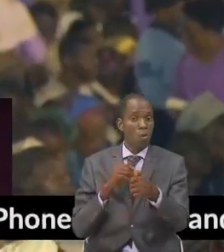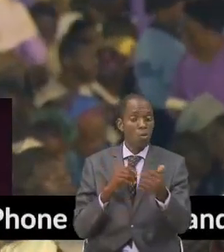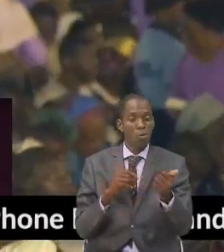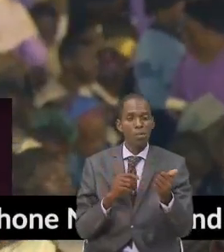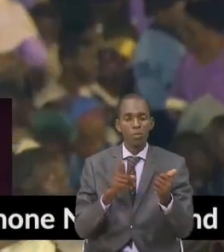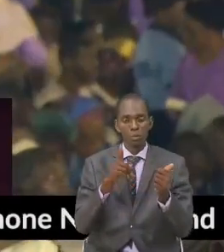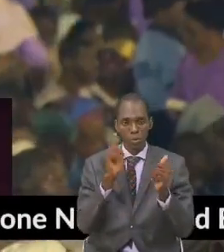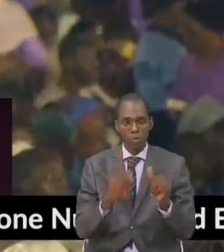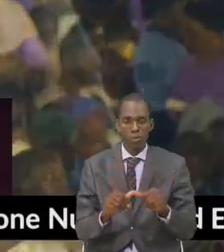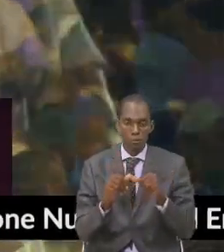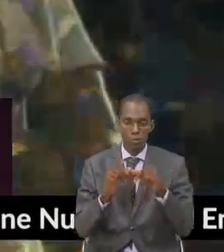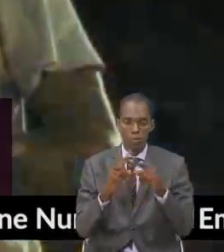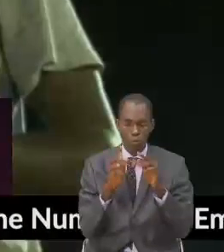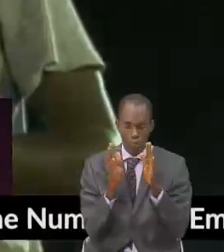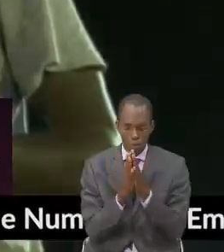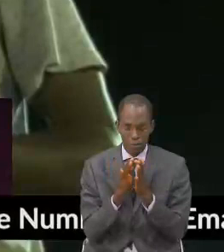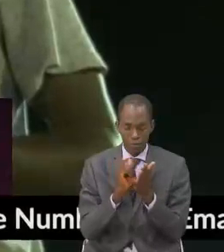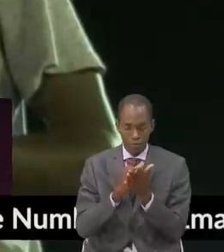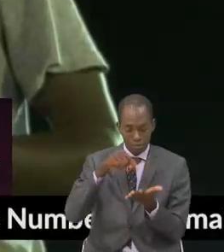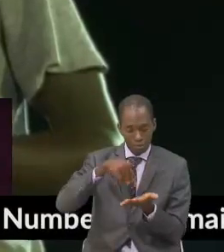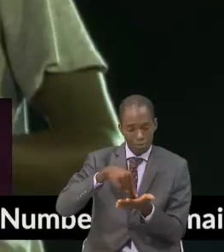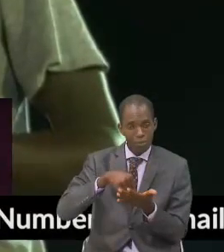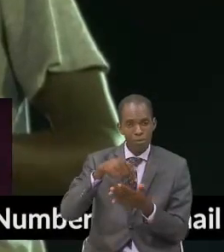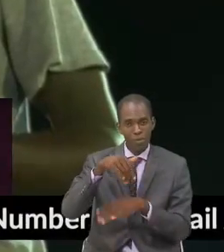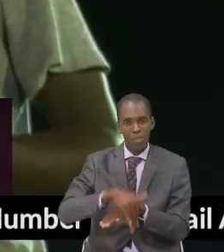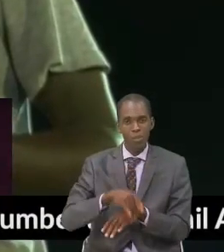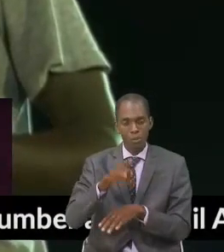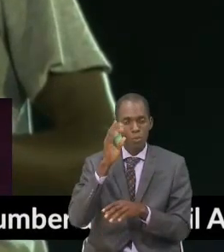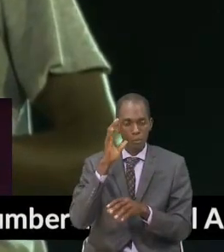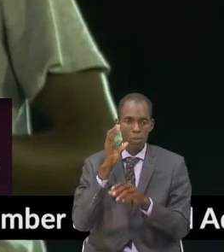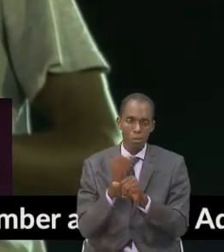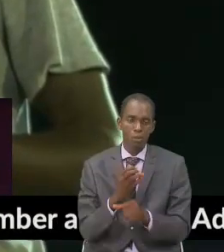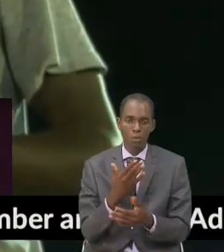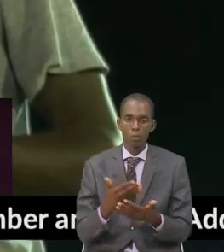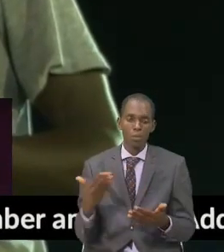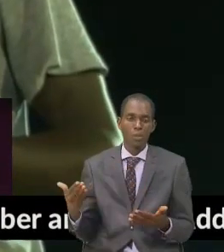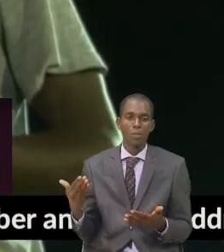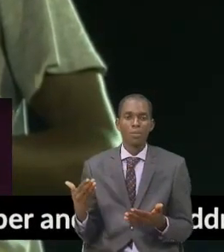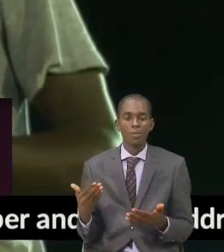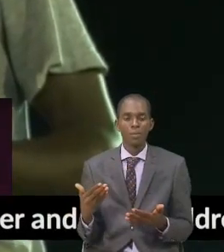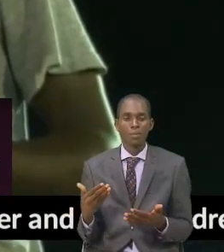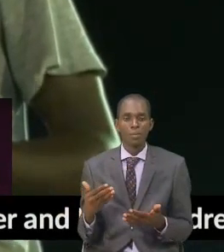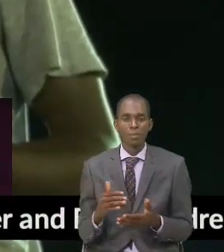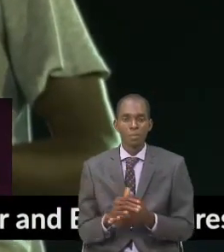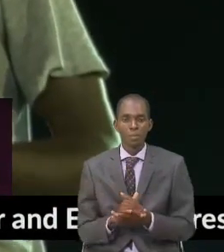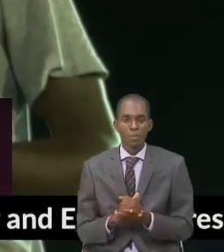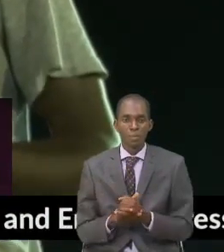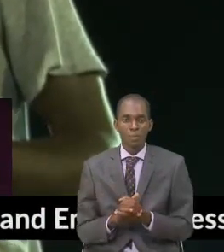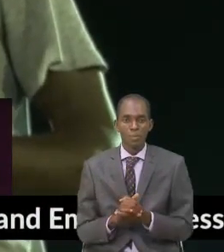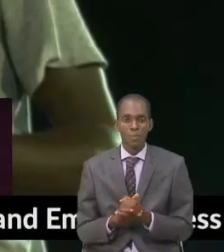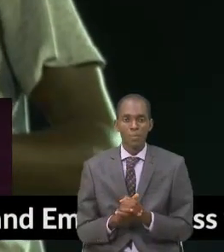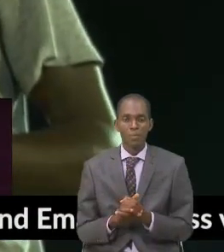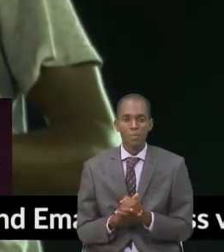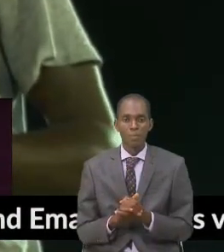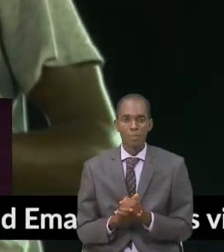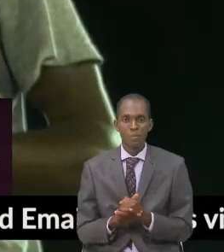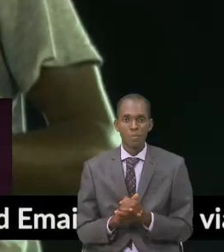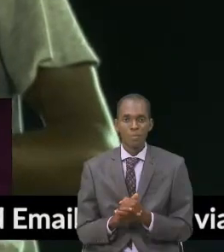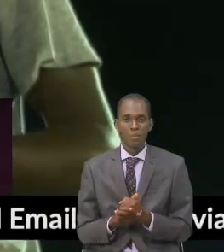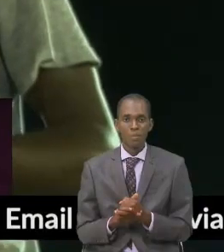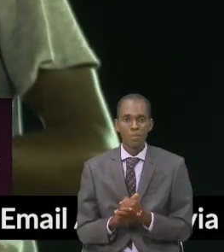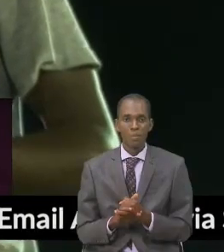While others are praying, preparing, tonight is your night. Counselors, be fast.